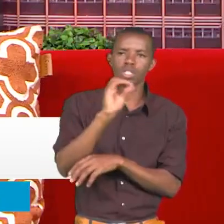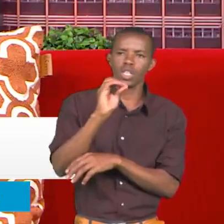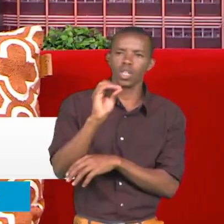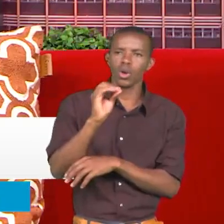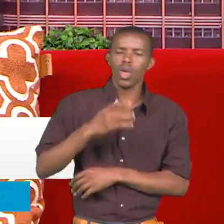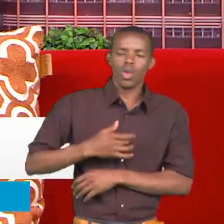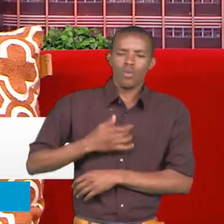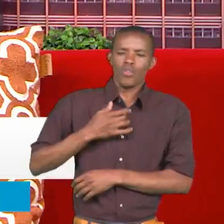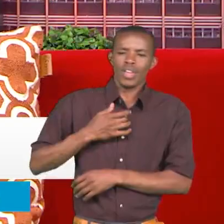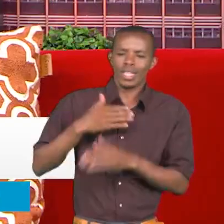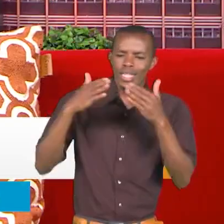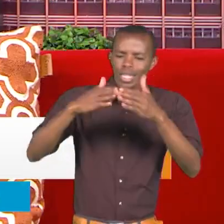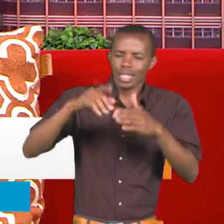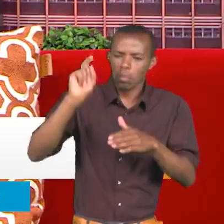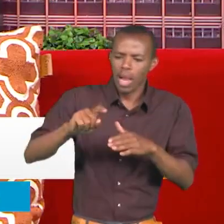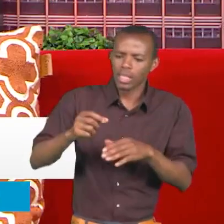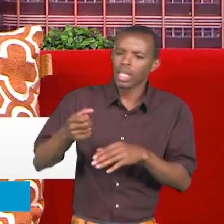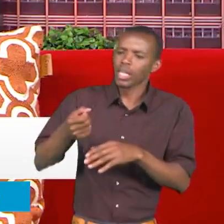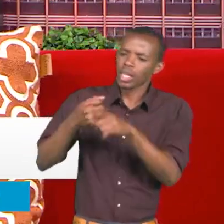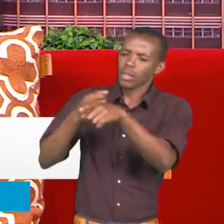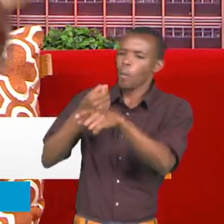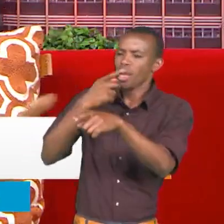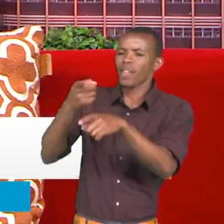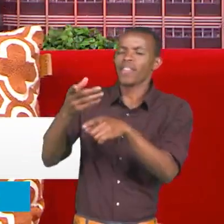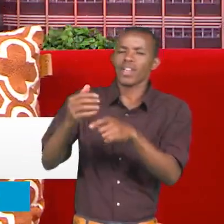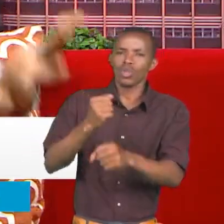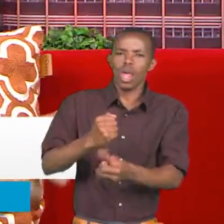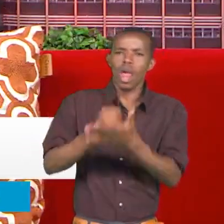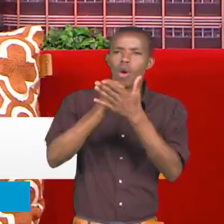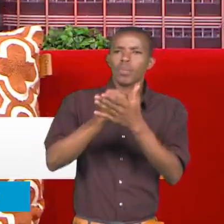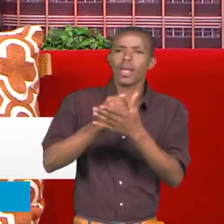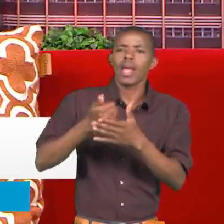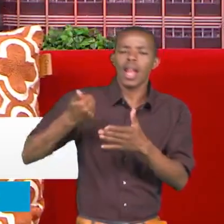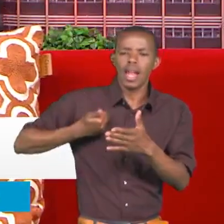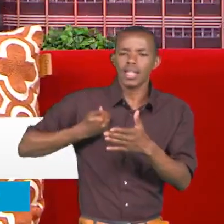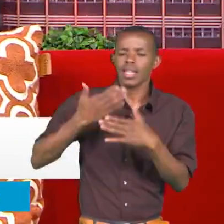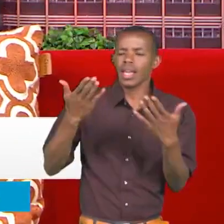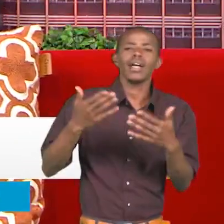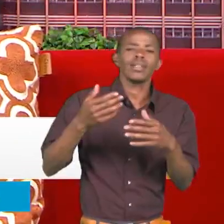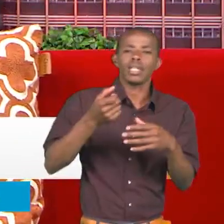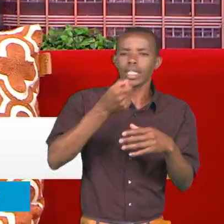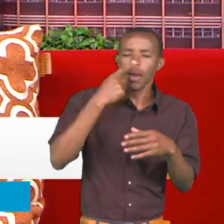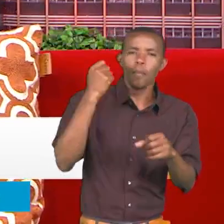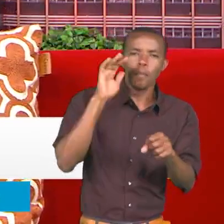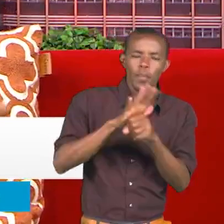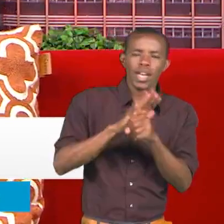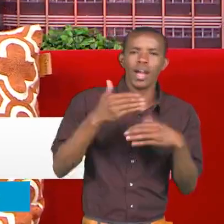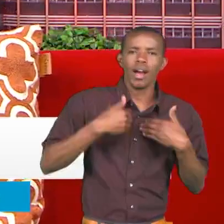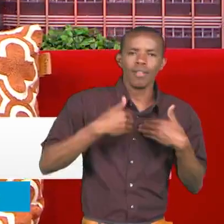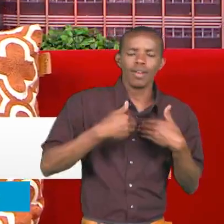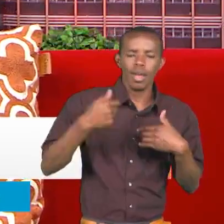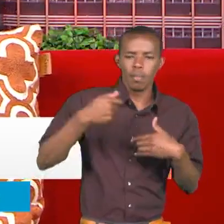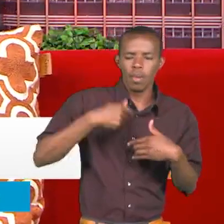you must have sex without a condom, you have PrEP to prevent you from it. And of course, for the ladies, there's contraceptives and all that. So back to the question about vaccine, I think there is